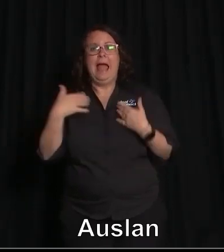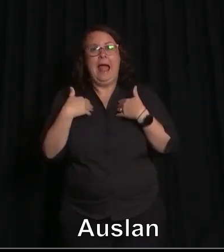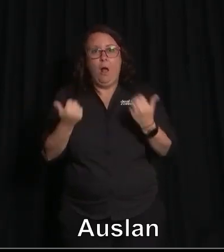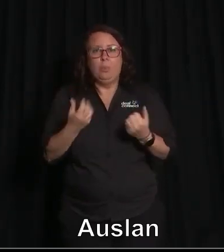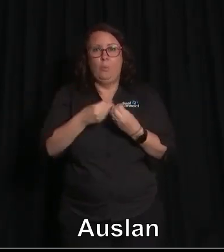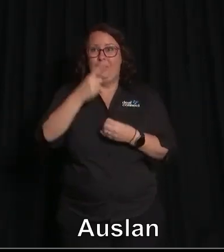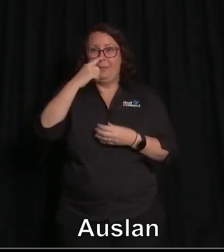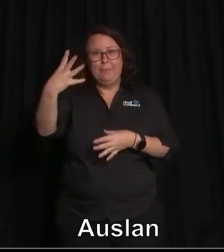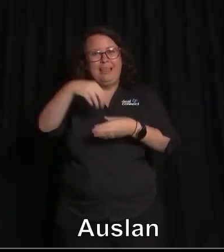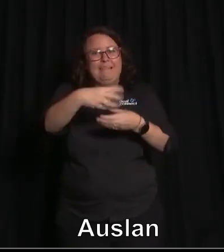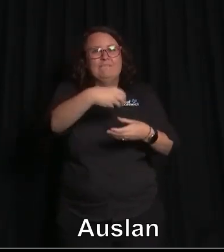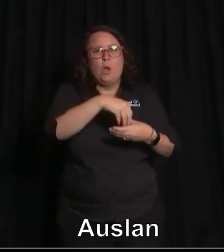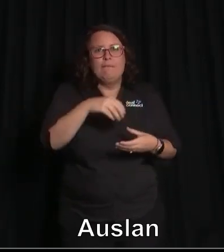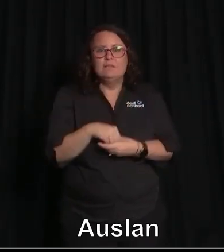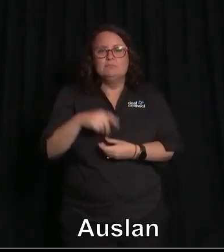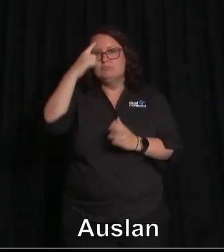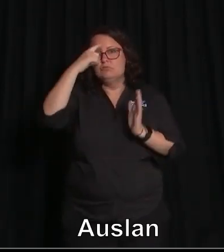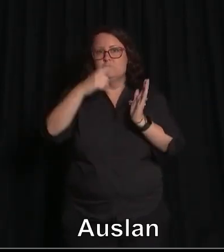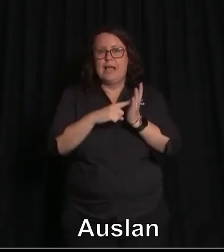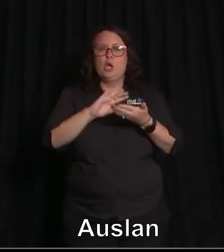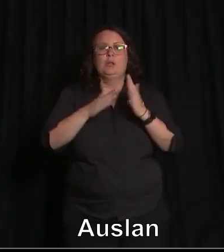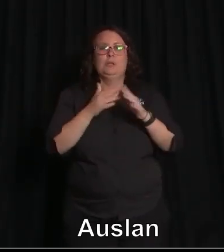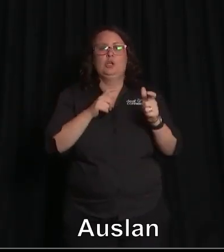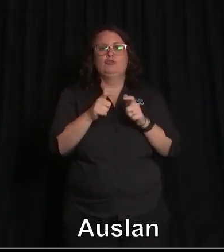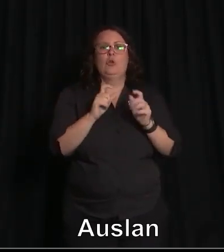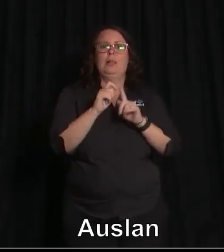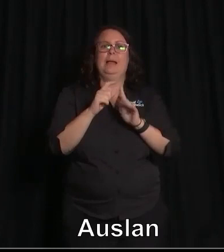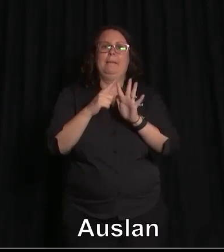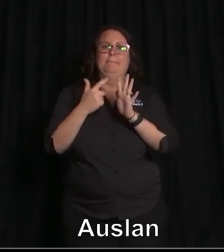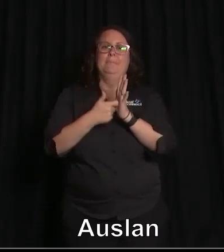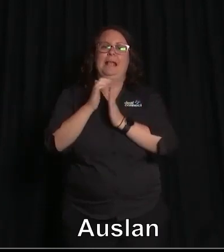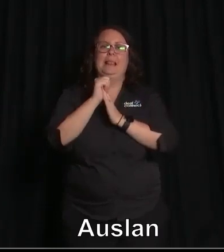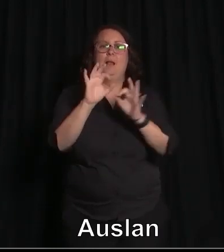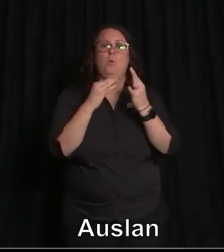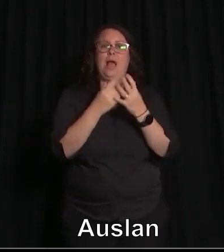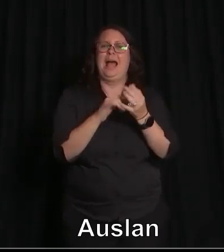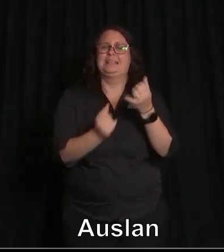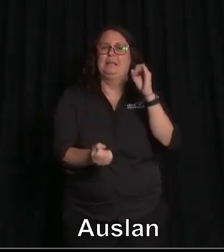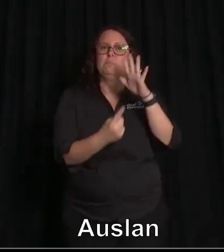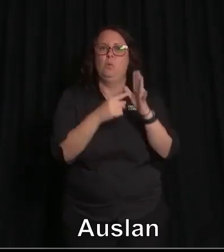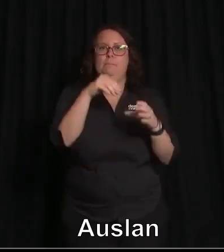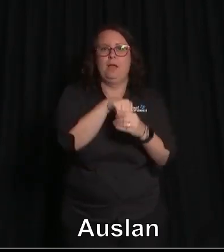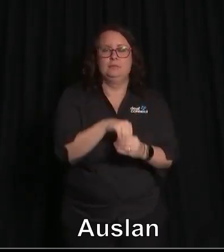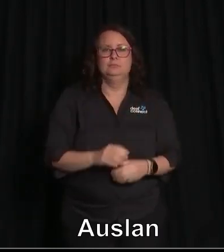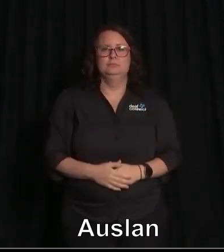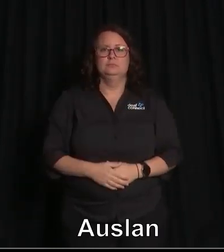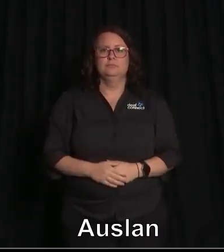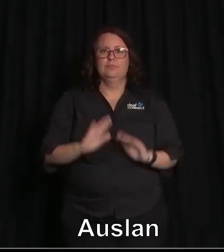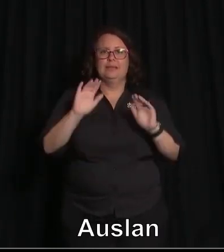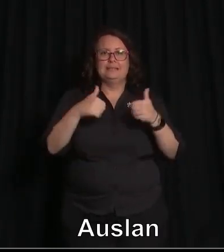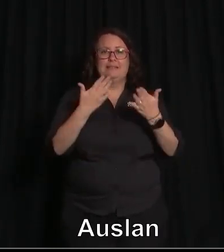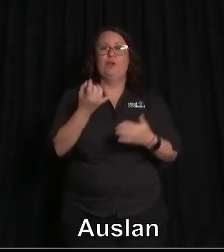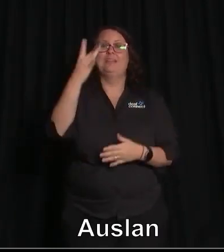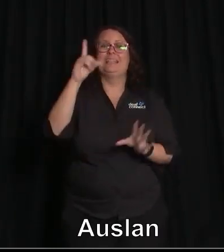people, recognizing community-controlled and peer-led organizations as critical. And they announced the delivery of a